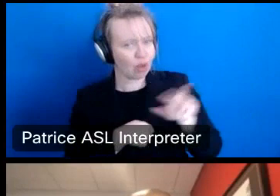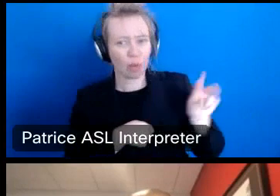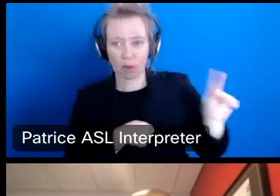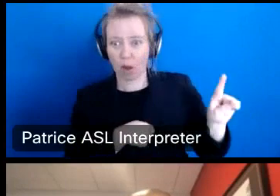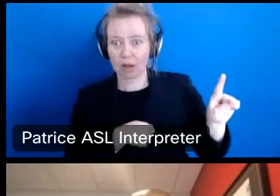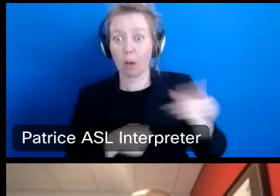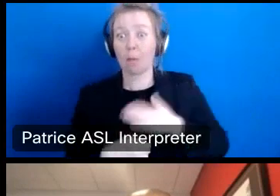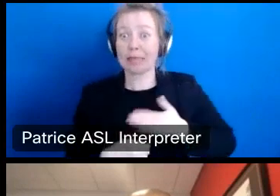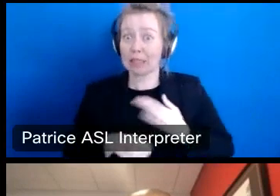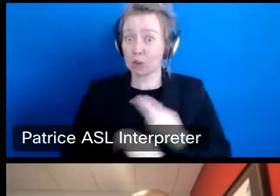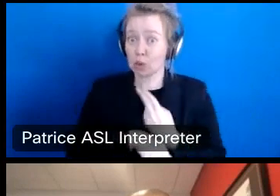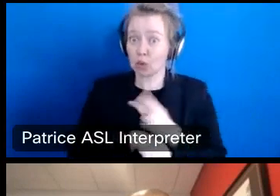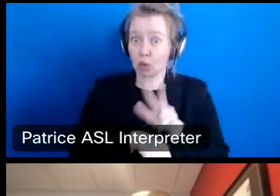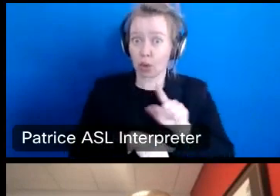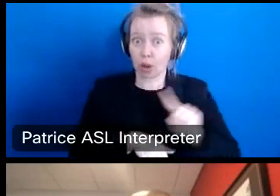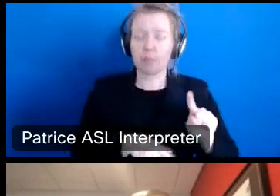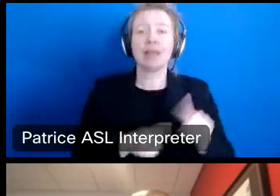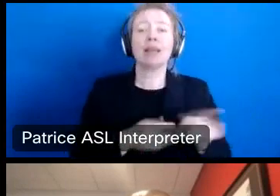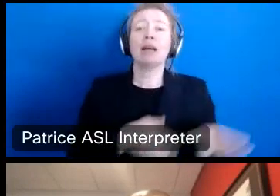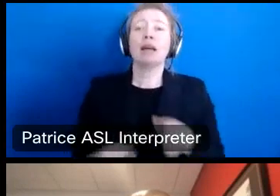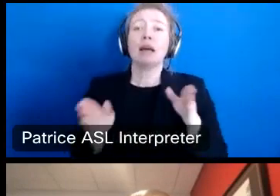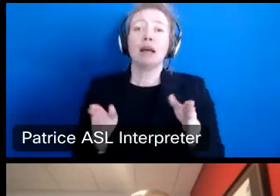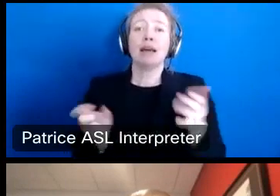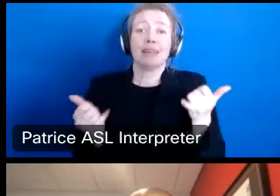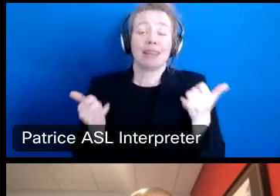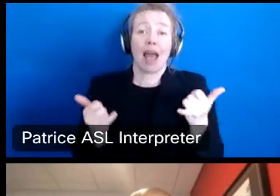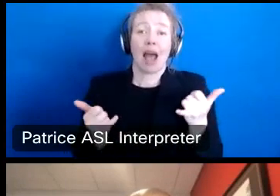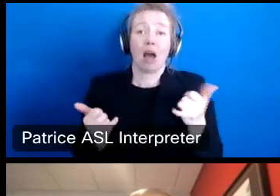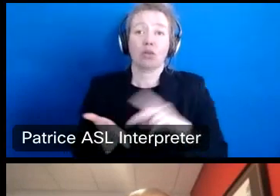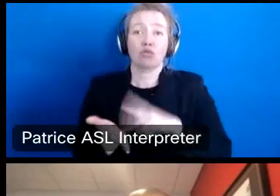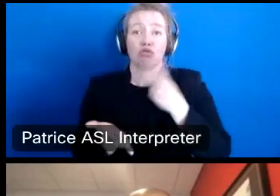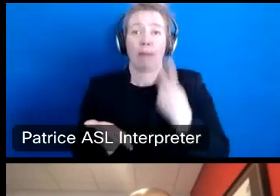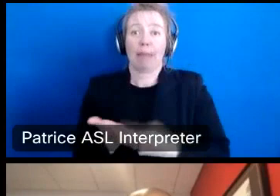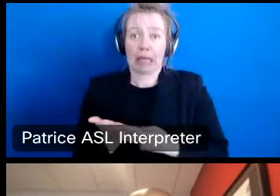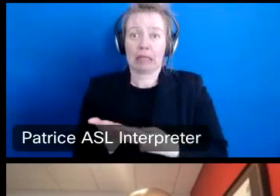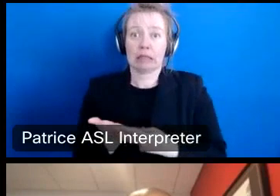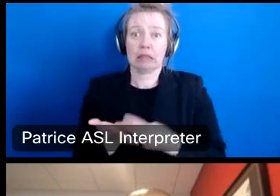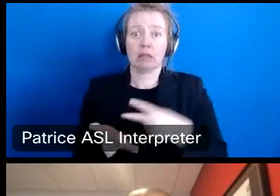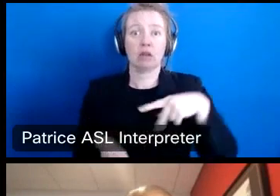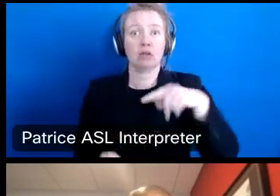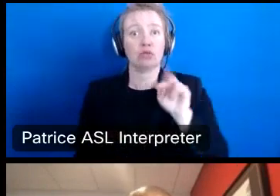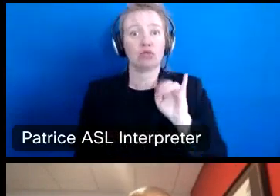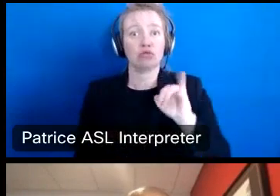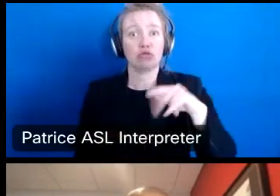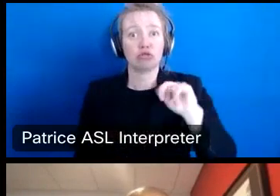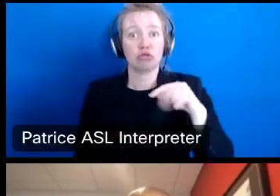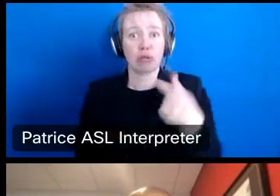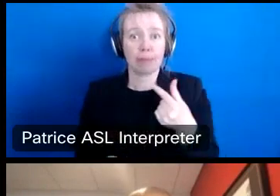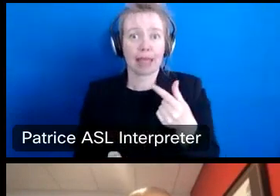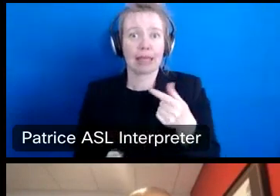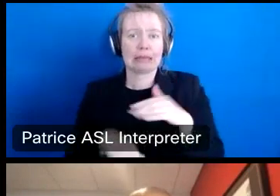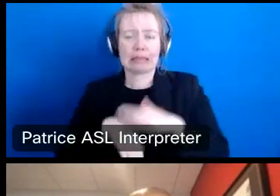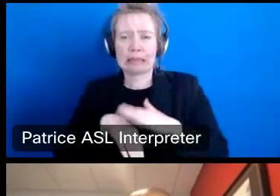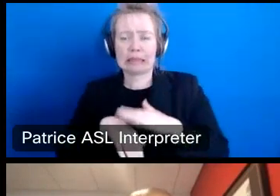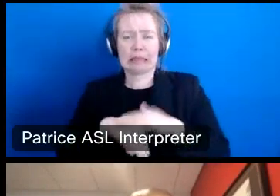the tripping hazard, we're able to get out there, within several days versus 270 days to go ahead and make